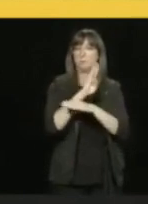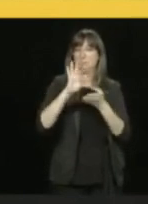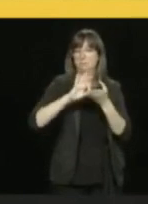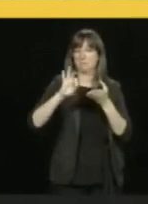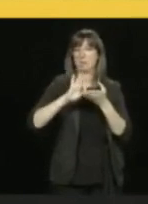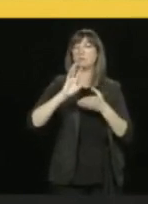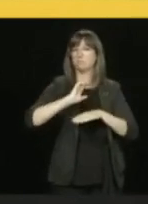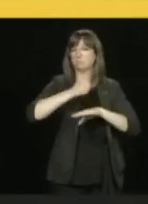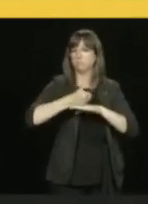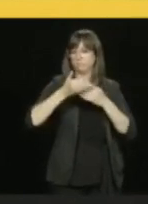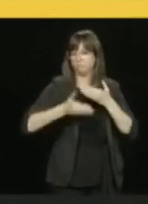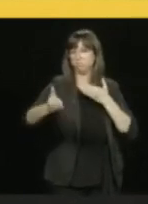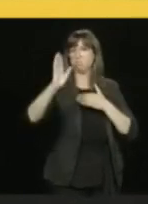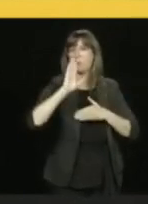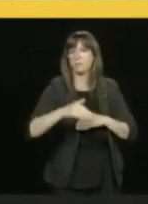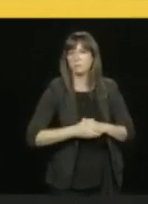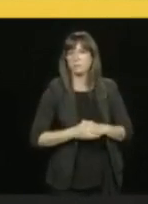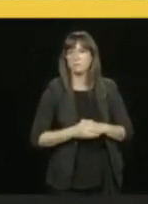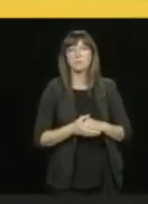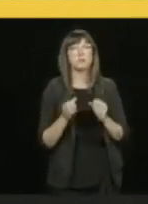there's a lot more we're going to do. Go to